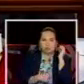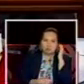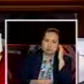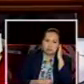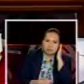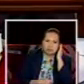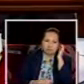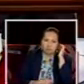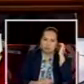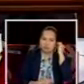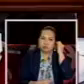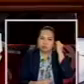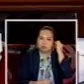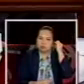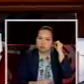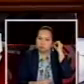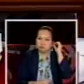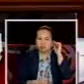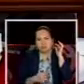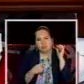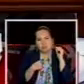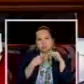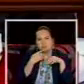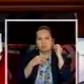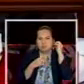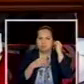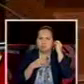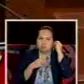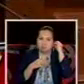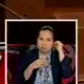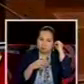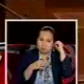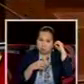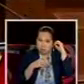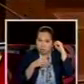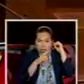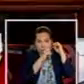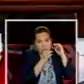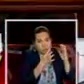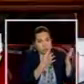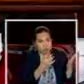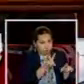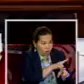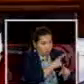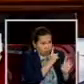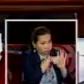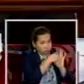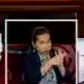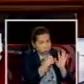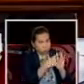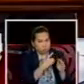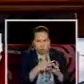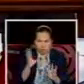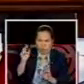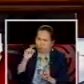ilang gaano po ba katagal? Isang minuto? Hindi ho. 20 to 30 seconds at the most. 20